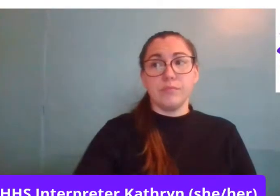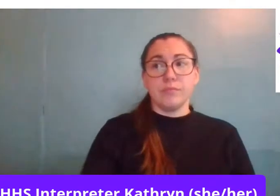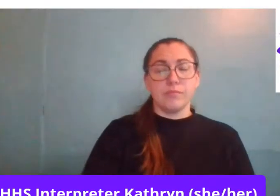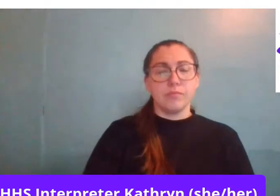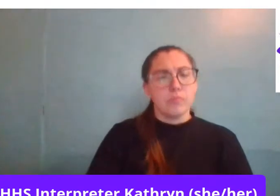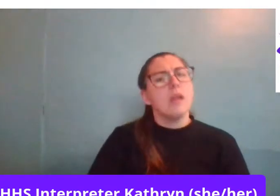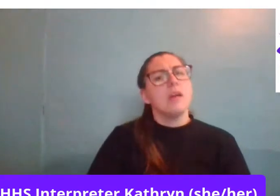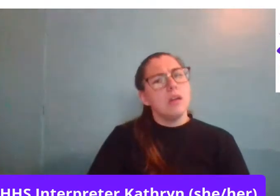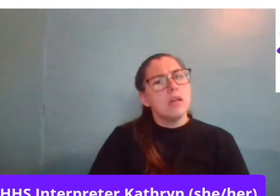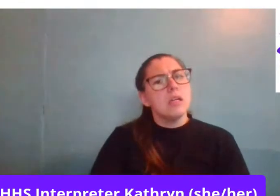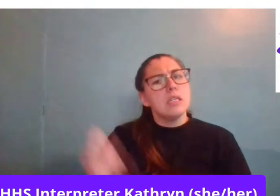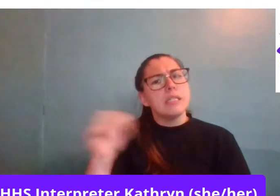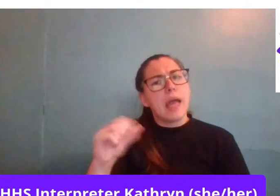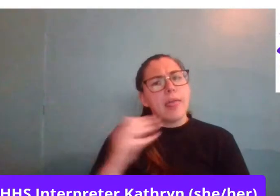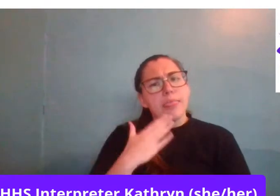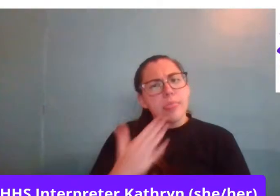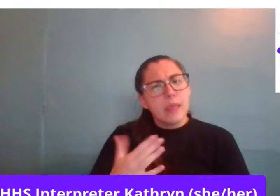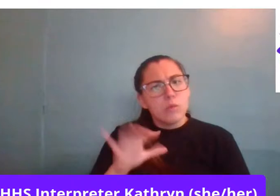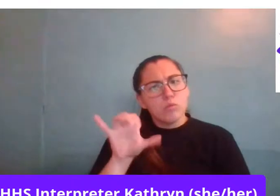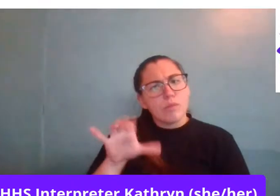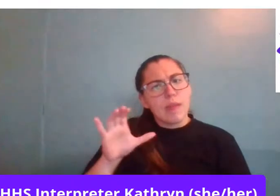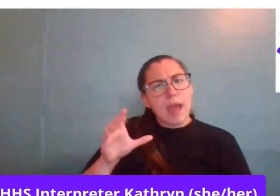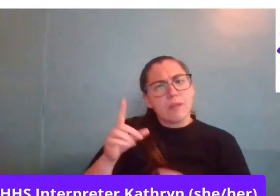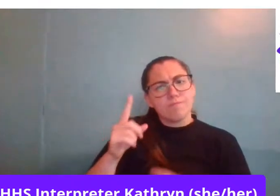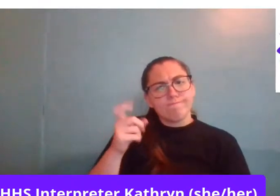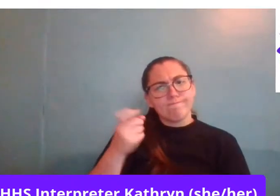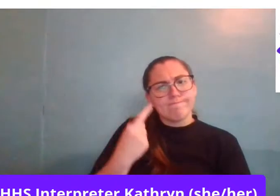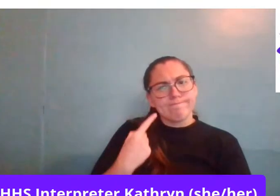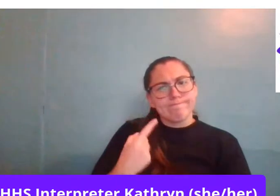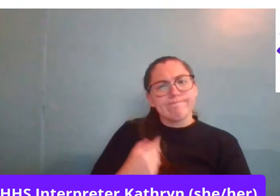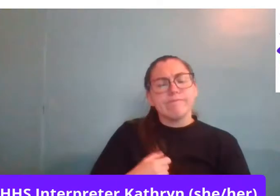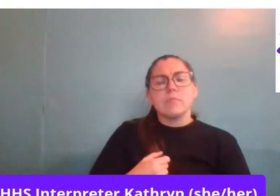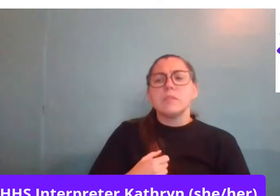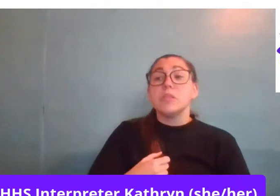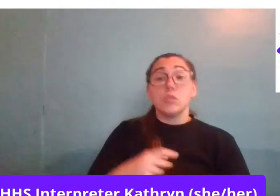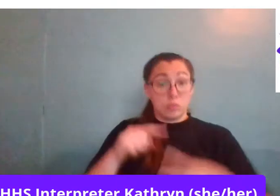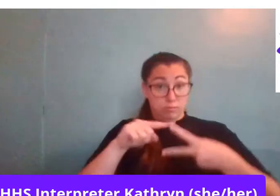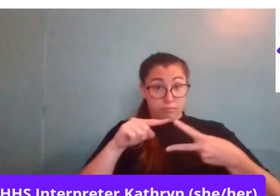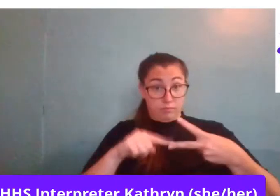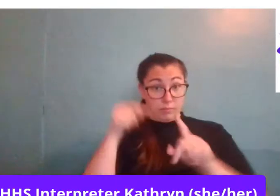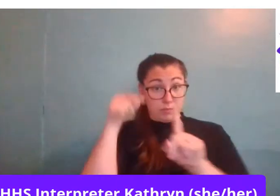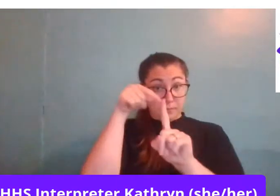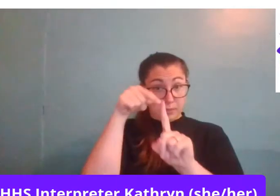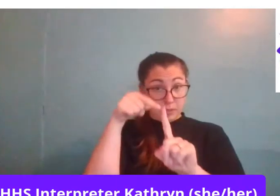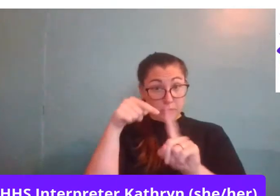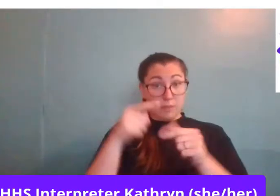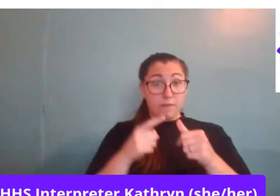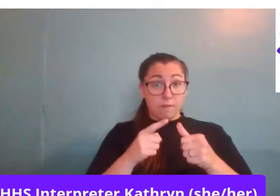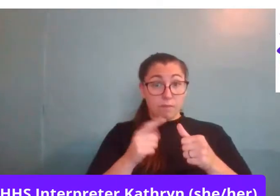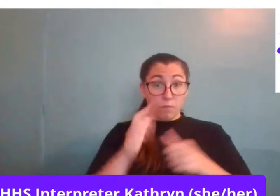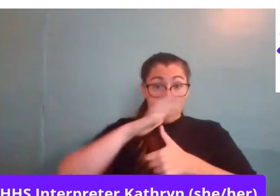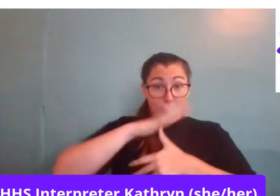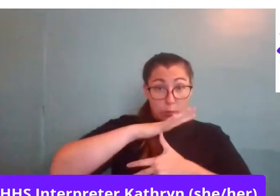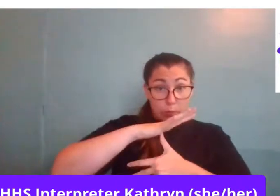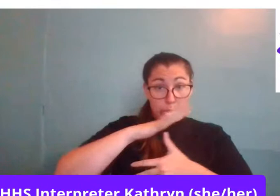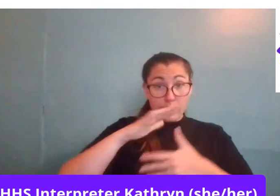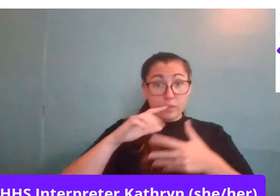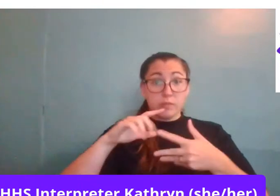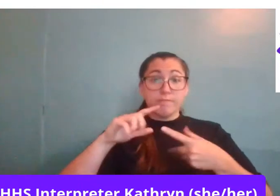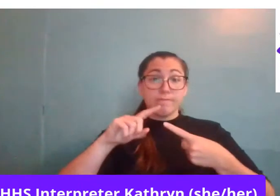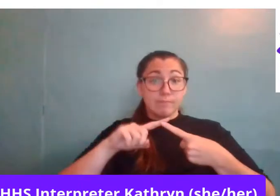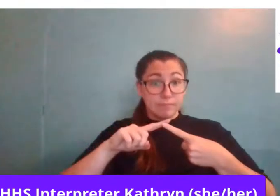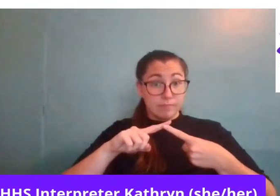well, thank you for that question. I mean, the two critical parts of the mission are first, as you point out, is